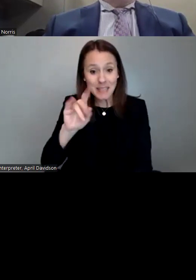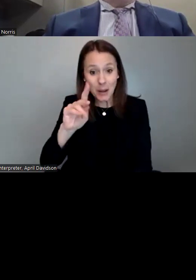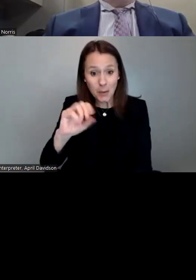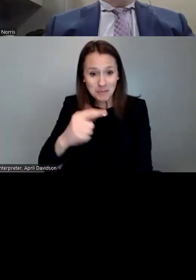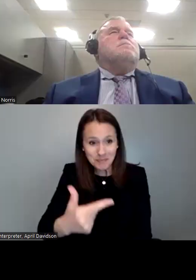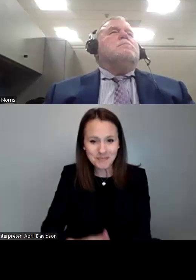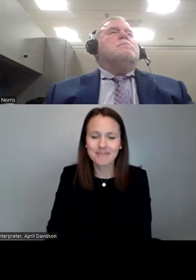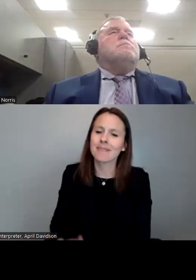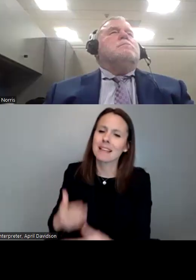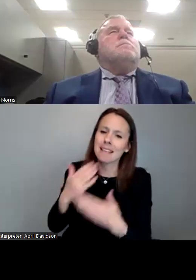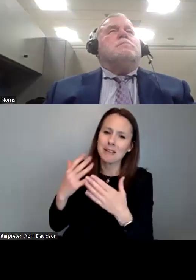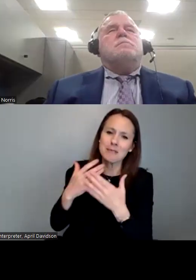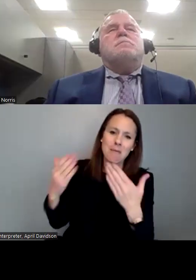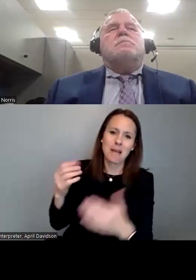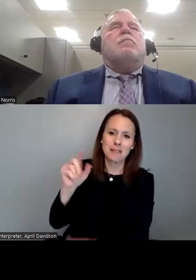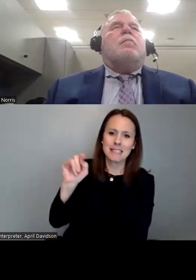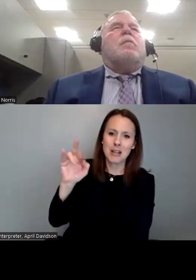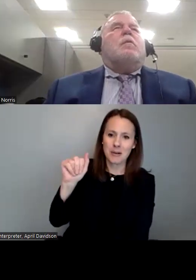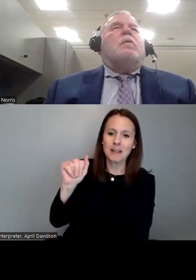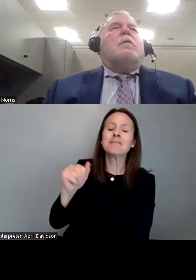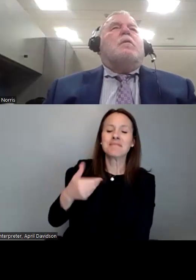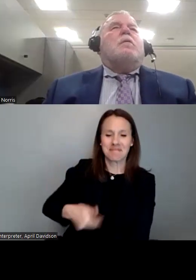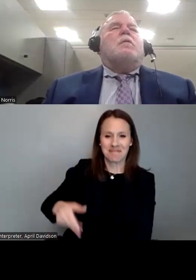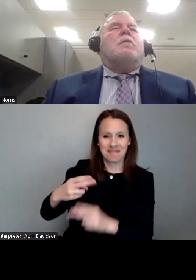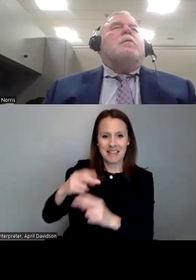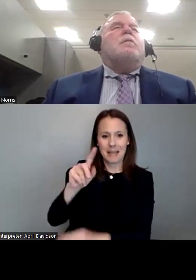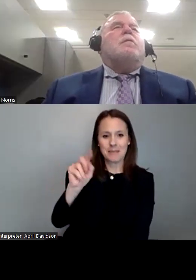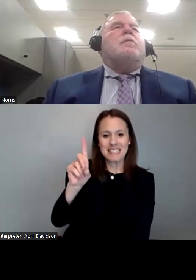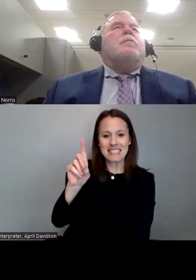Thank you very much, Tiara. This is Diko speaking.